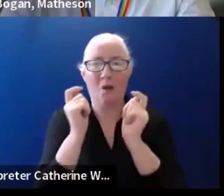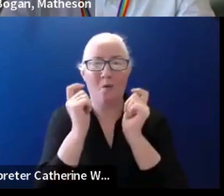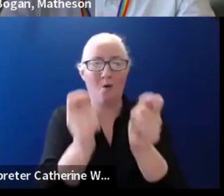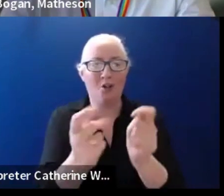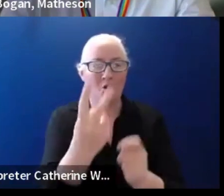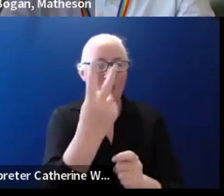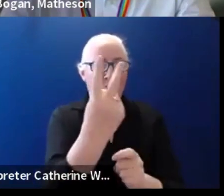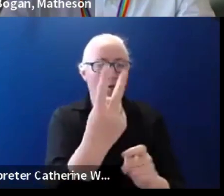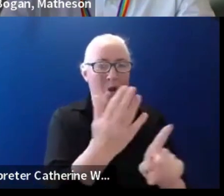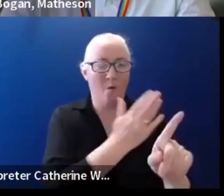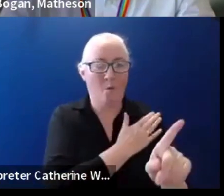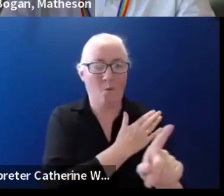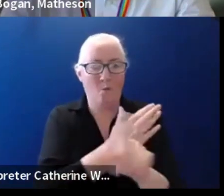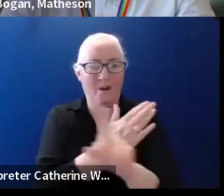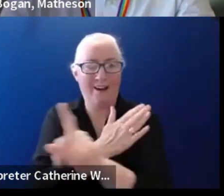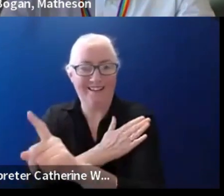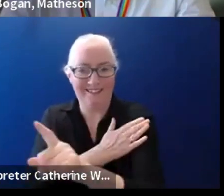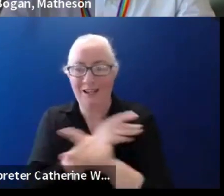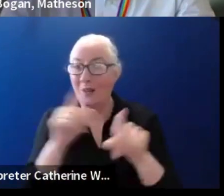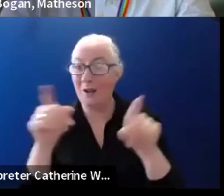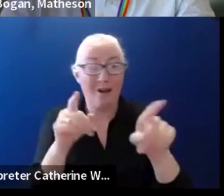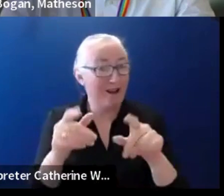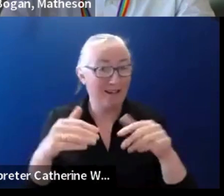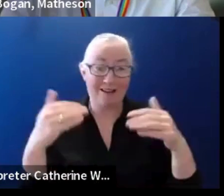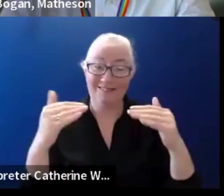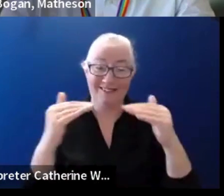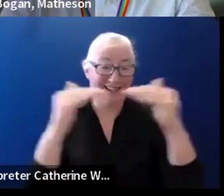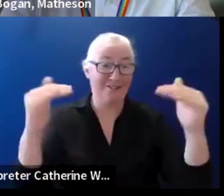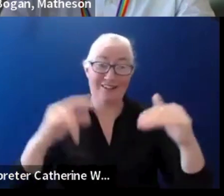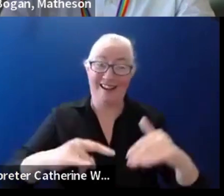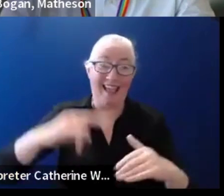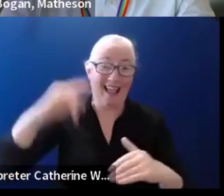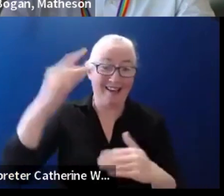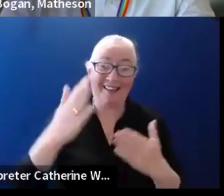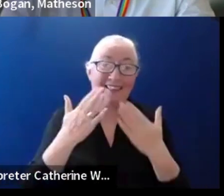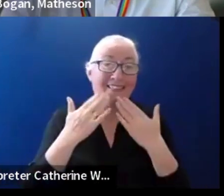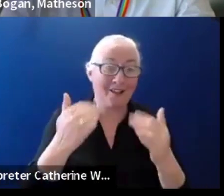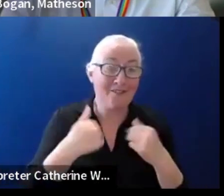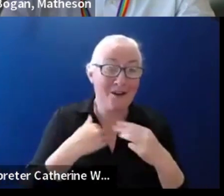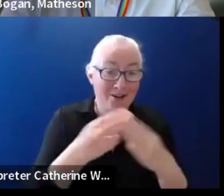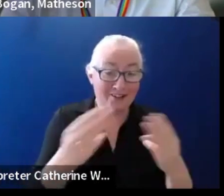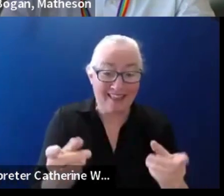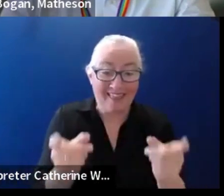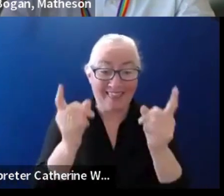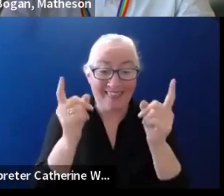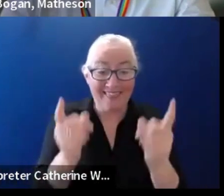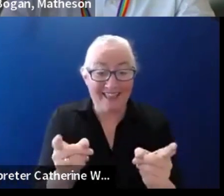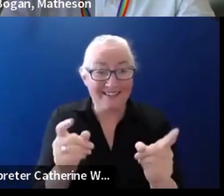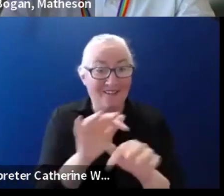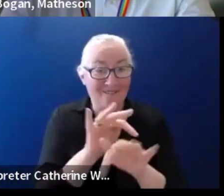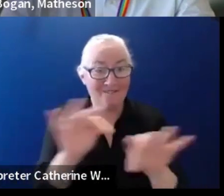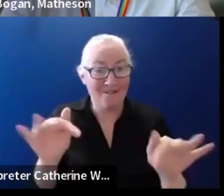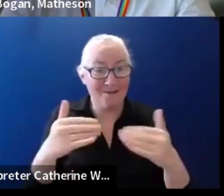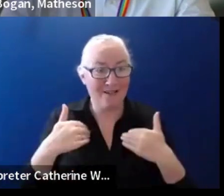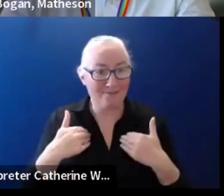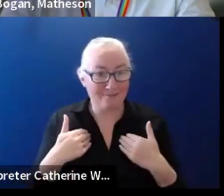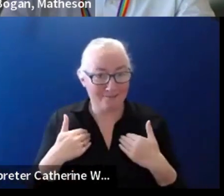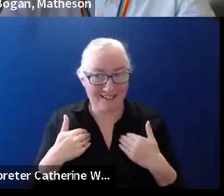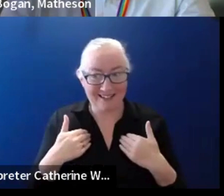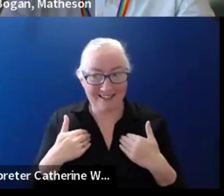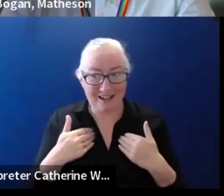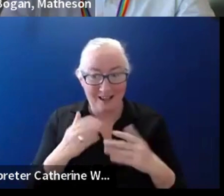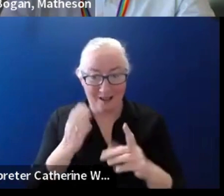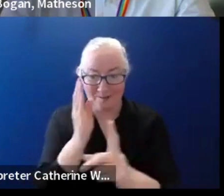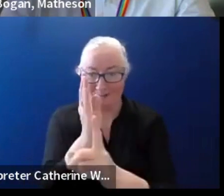category, because you know, the standard was so high. So thank you so much. That is it from me. Thank you. I think we're just